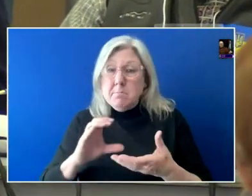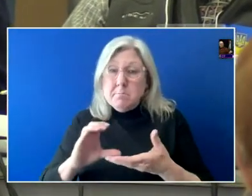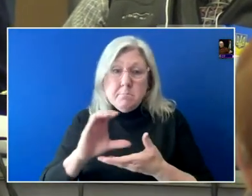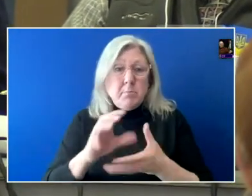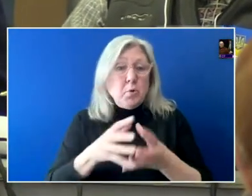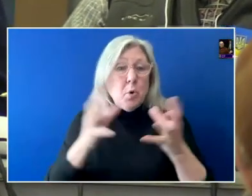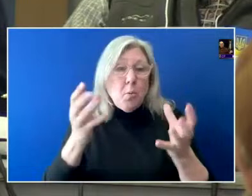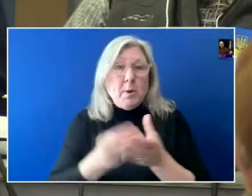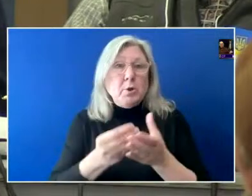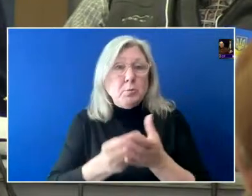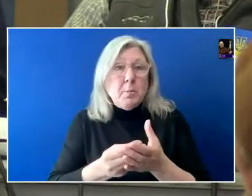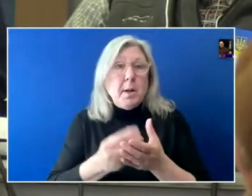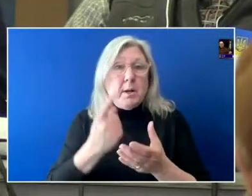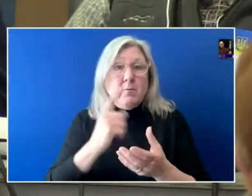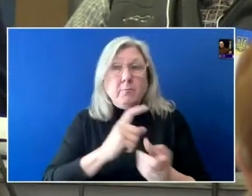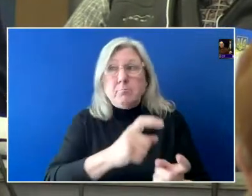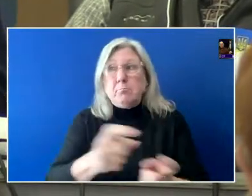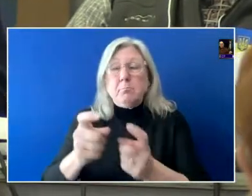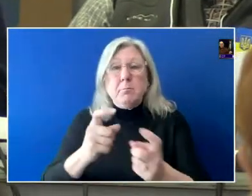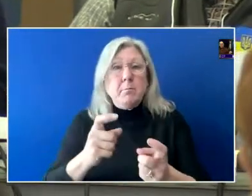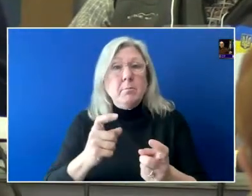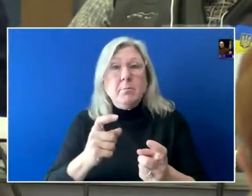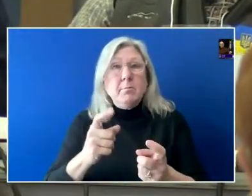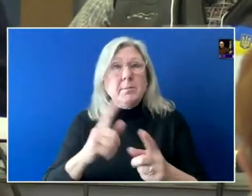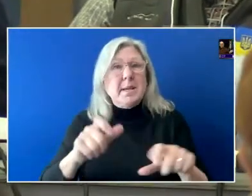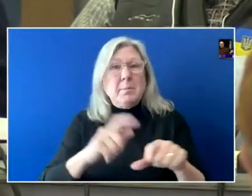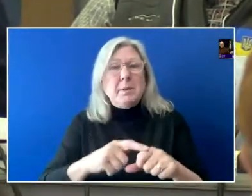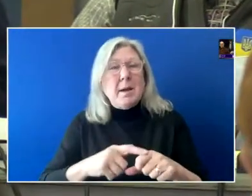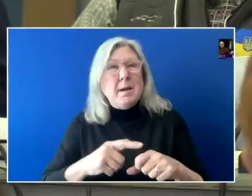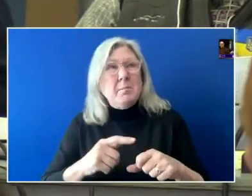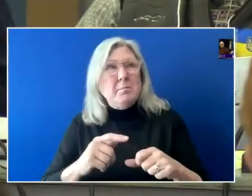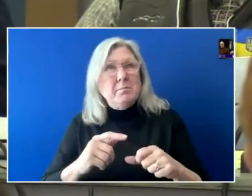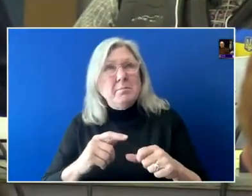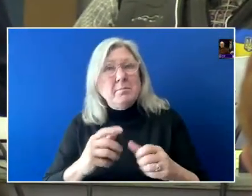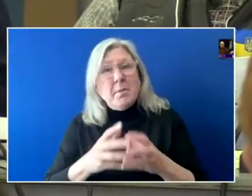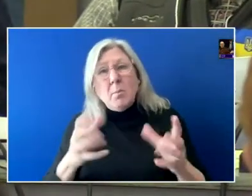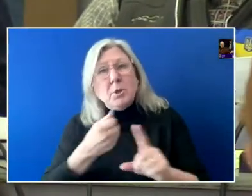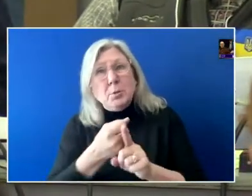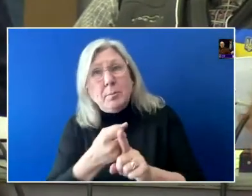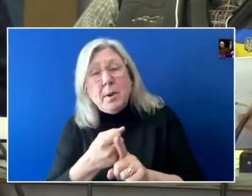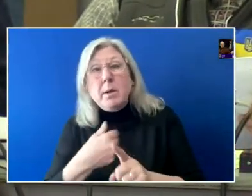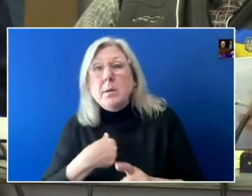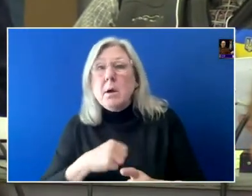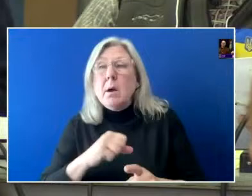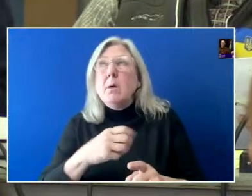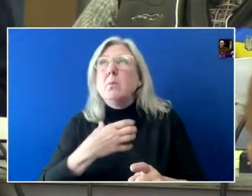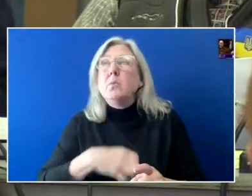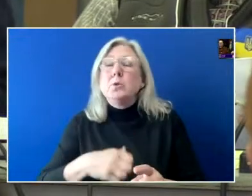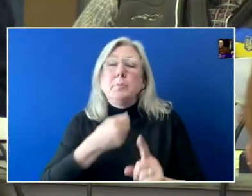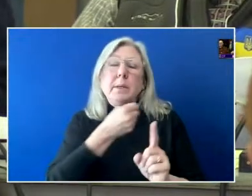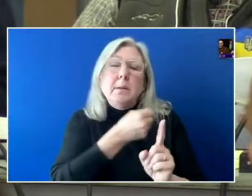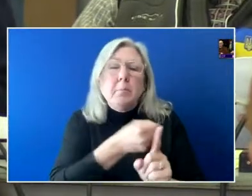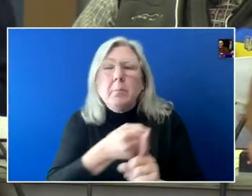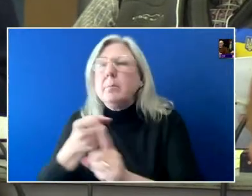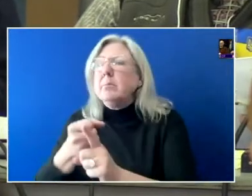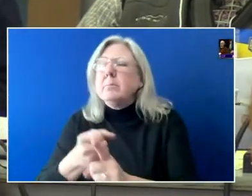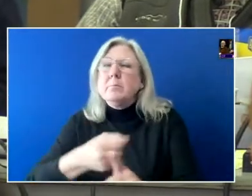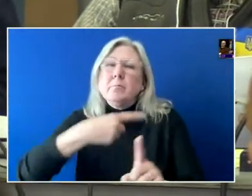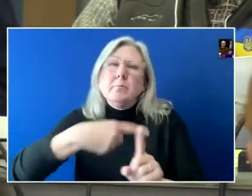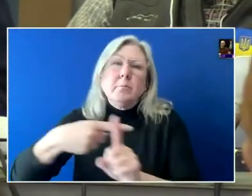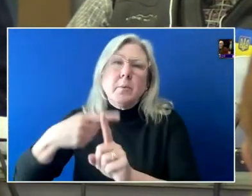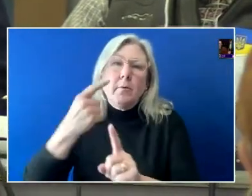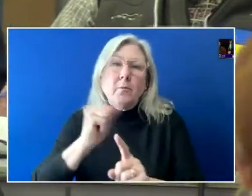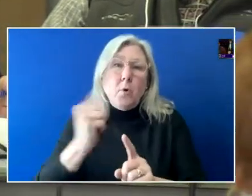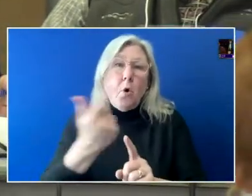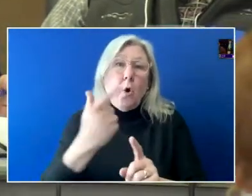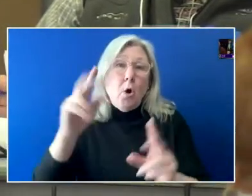question how impactful we can really be um I would love to be impactful on all of those issues um and I don't feel